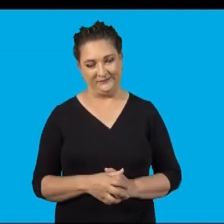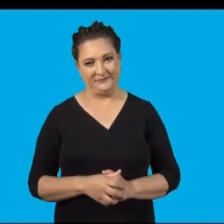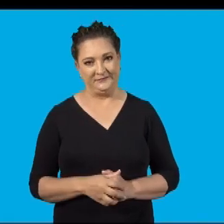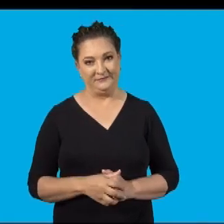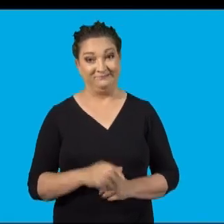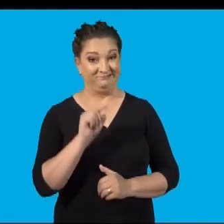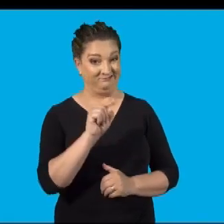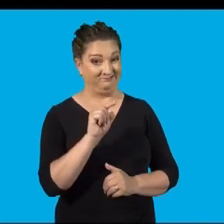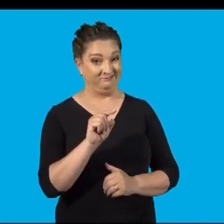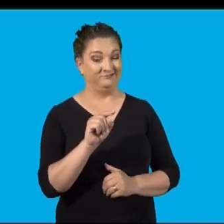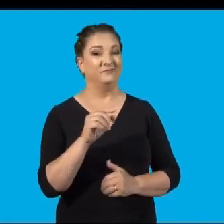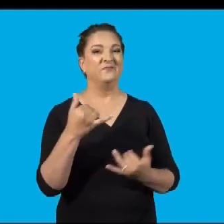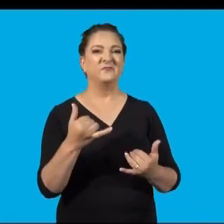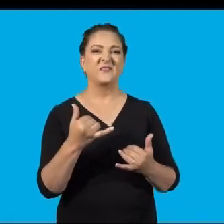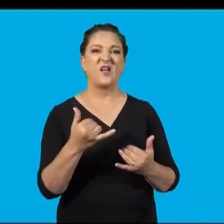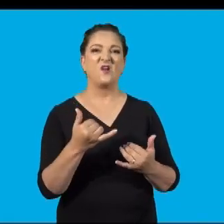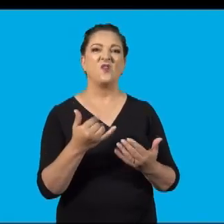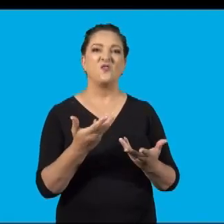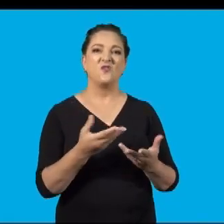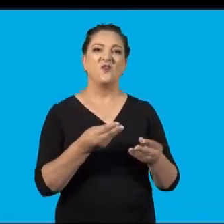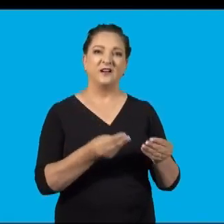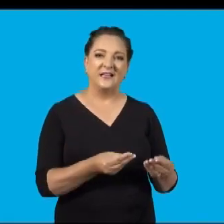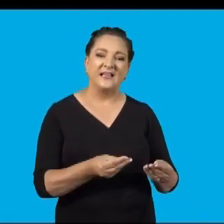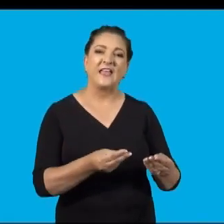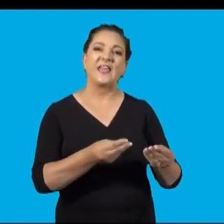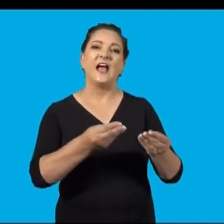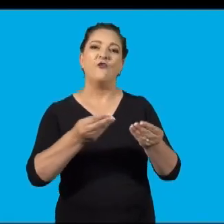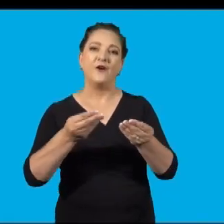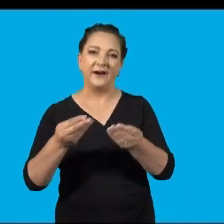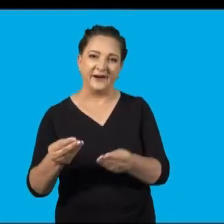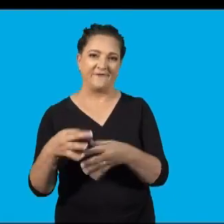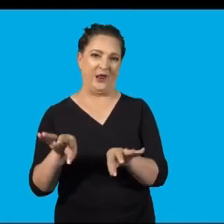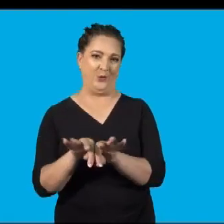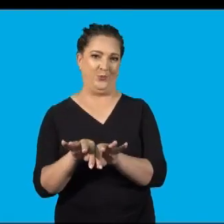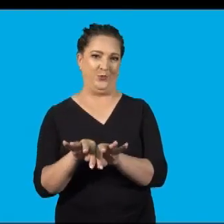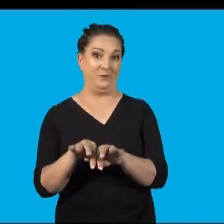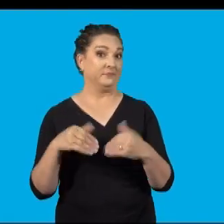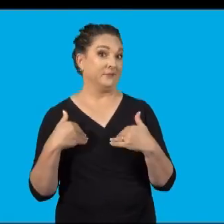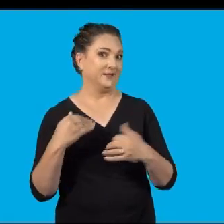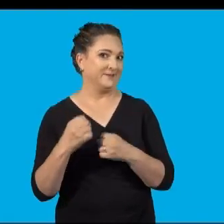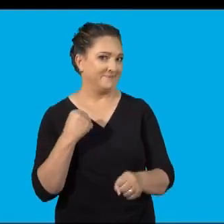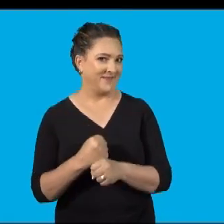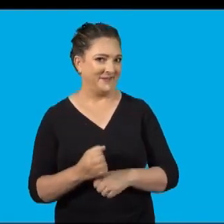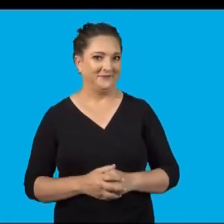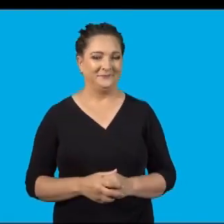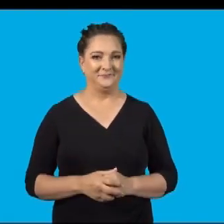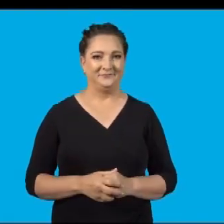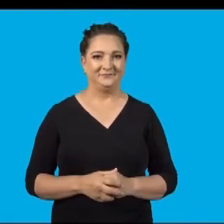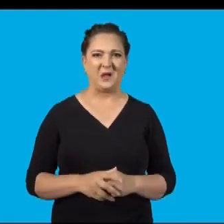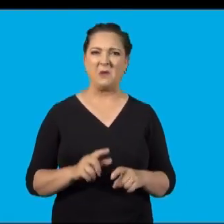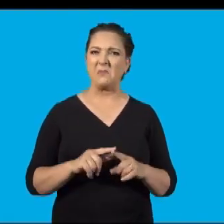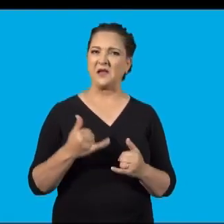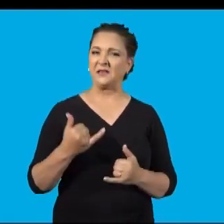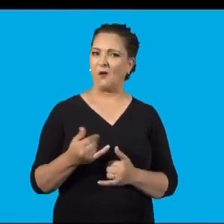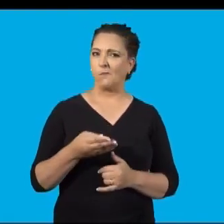1,510,000. That becomes my carrying value at the beginning of the year. When we're